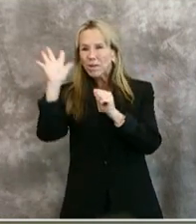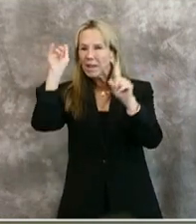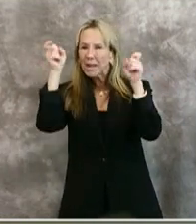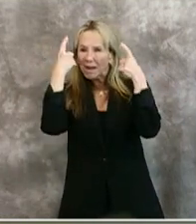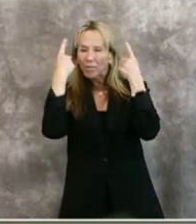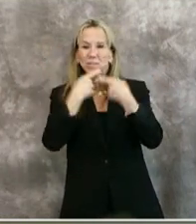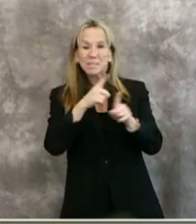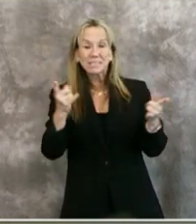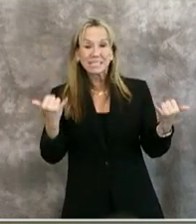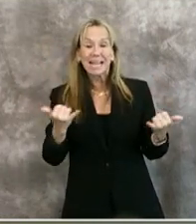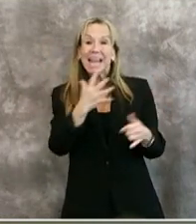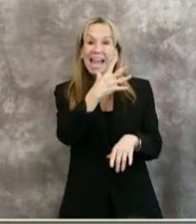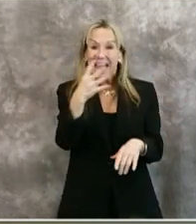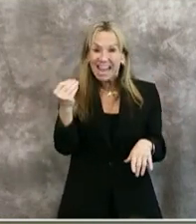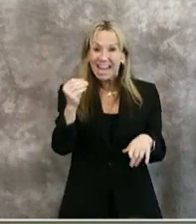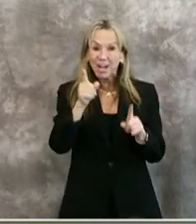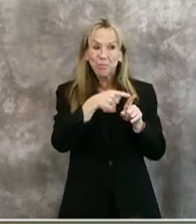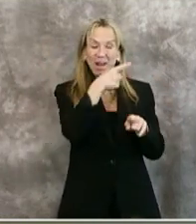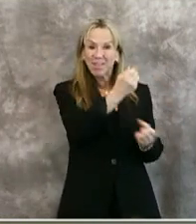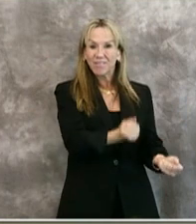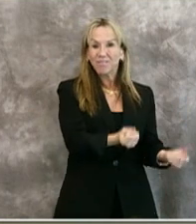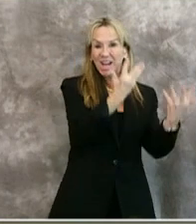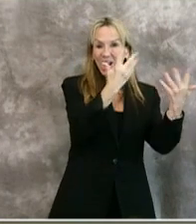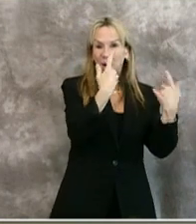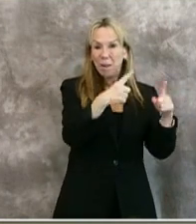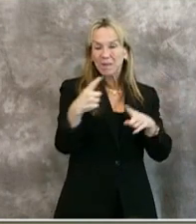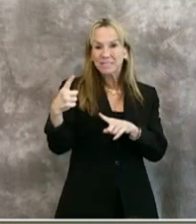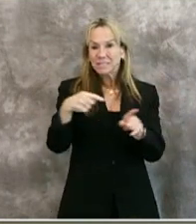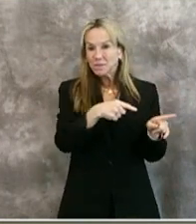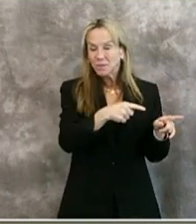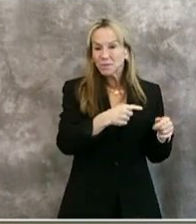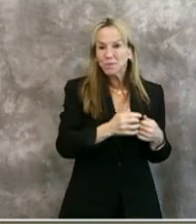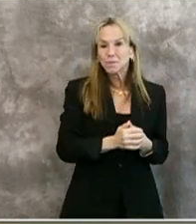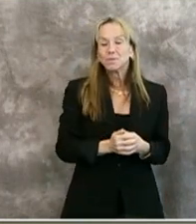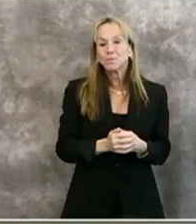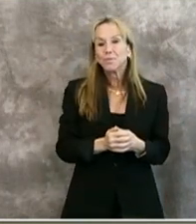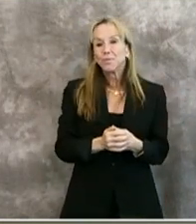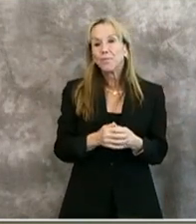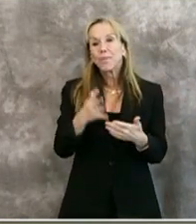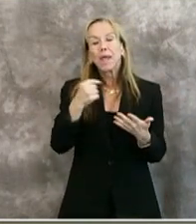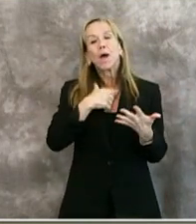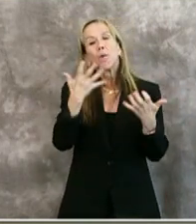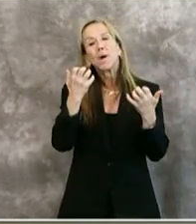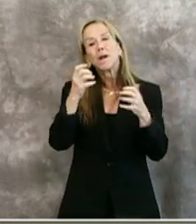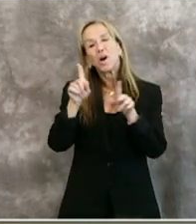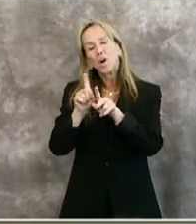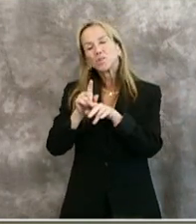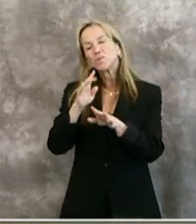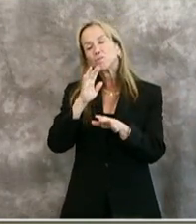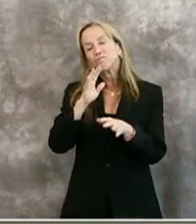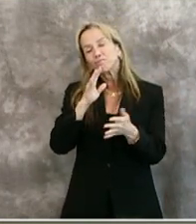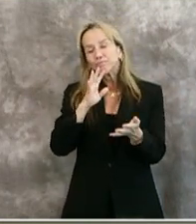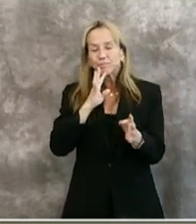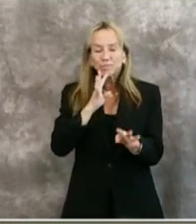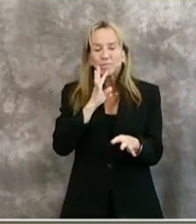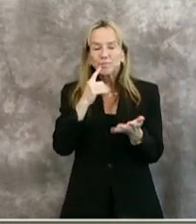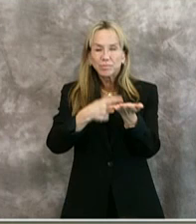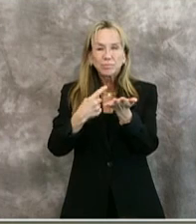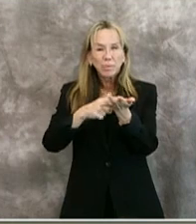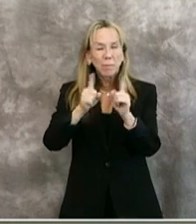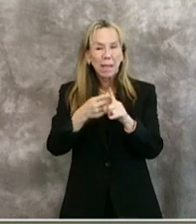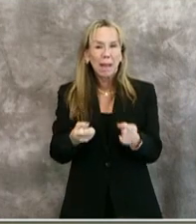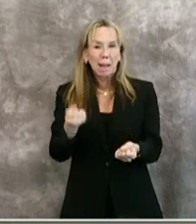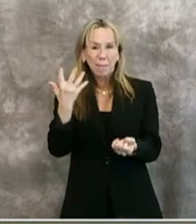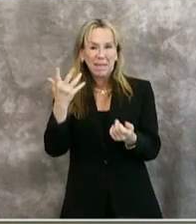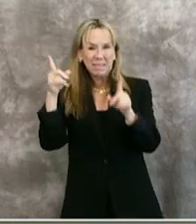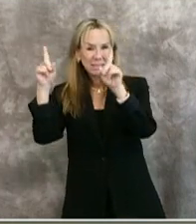fire aboard the naval vessel, and then just reemphasize the changes that are coming in surrounding testing. The number of COVID-19